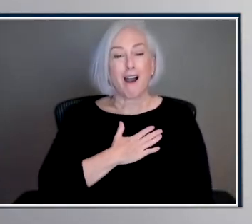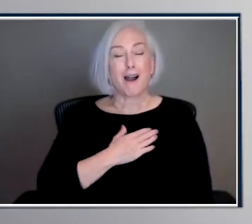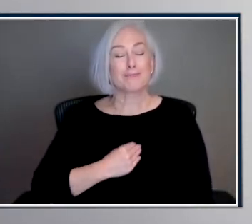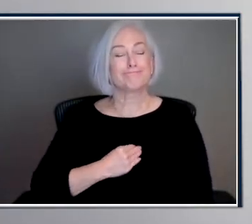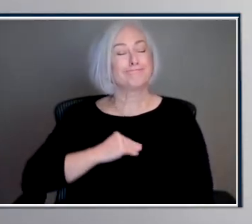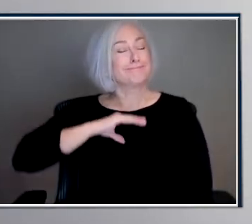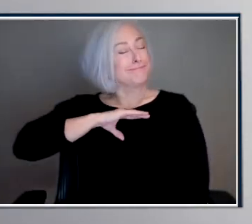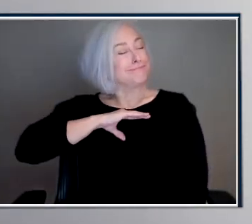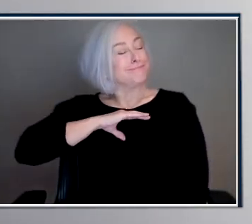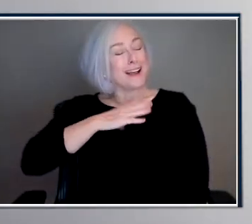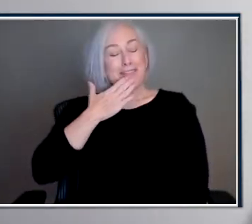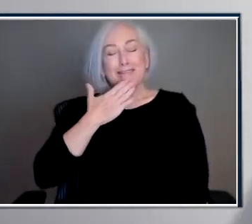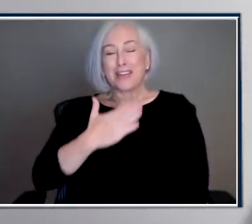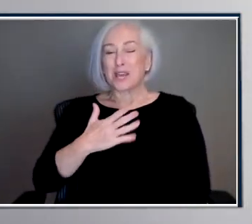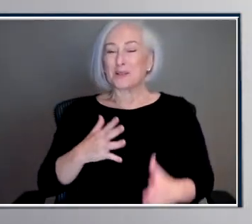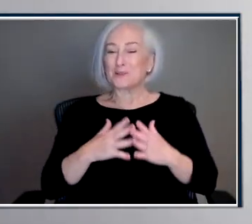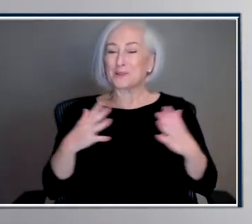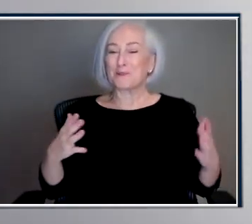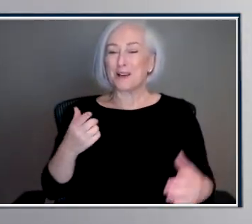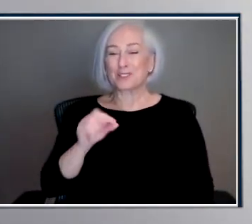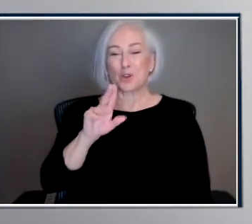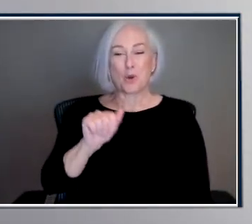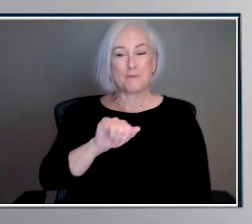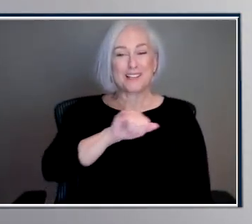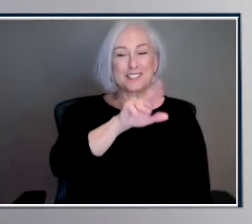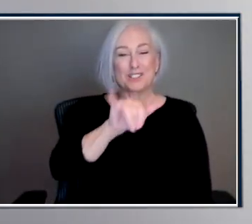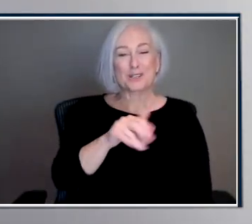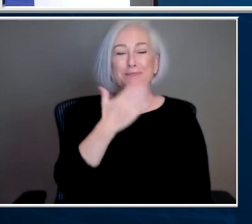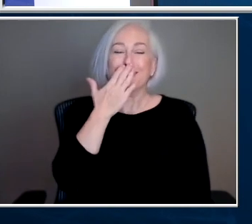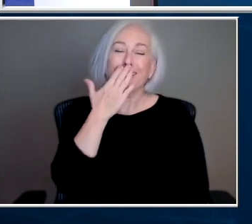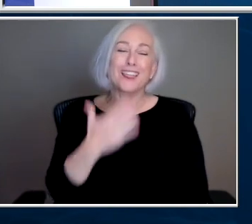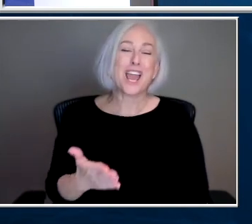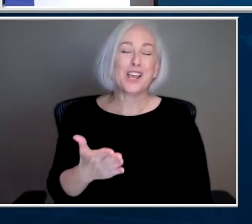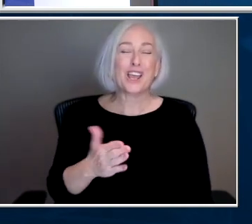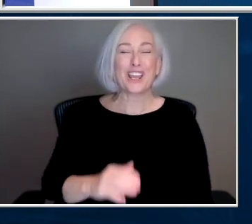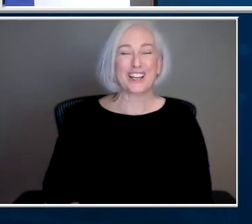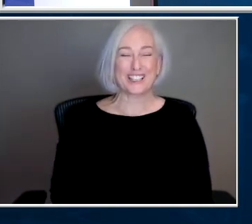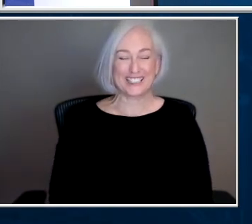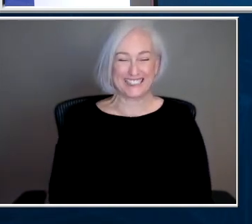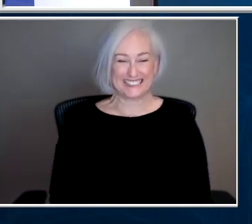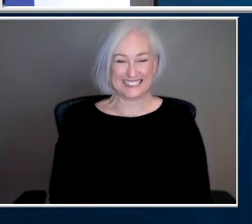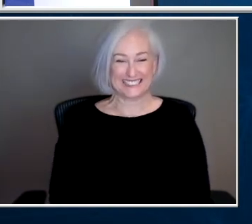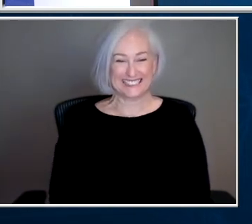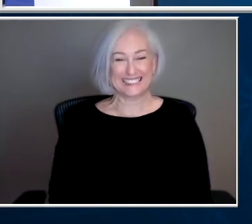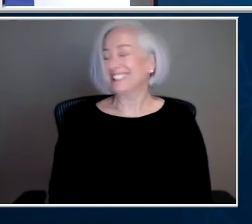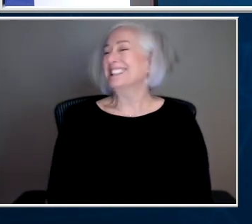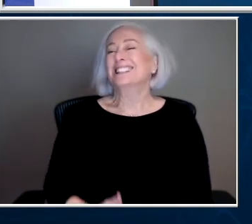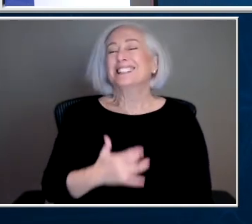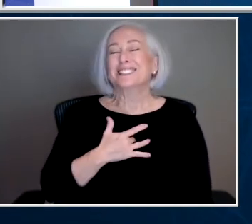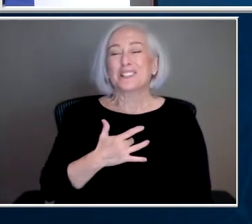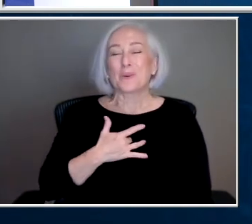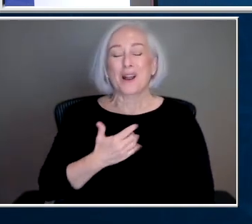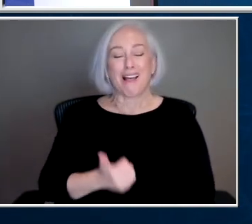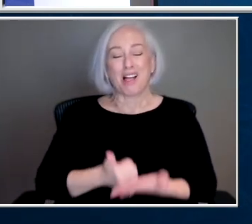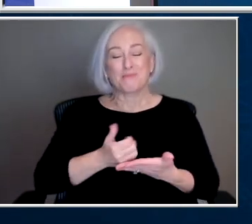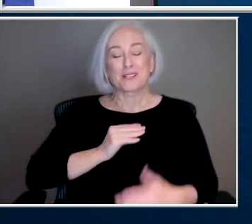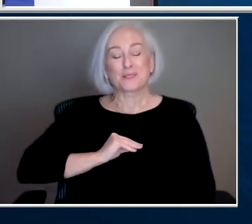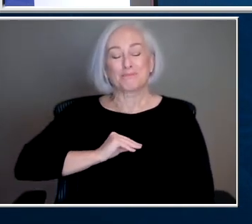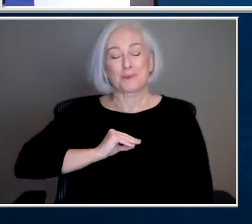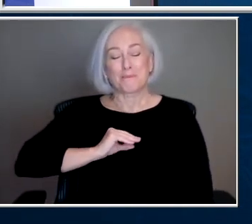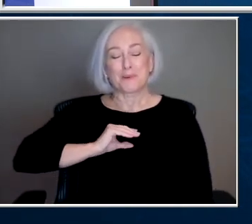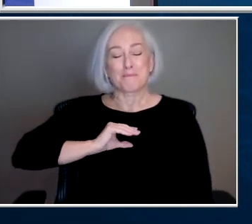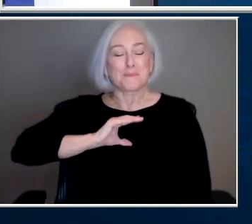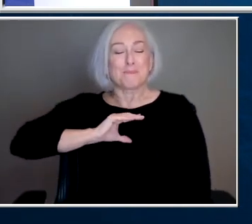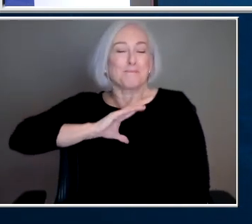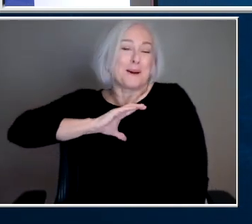morning. Thank you so much, Georgianne and Jeremy both. Thank you. We're filling your bucket. That's what my son would have said in daycare. Sure. Filled